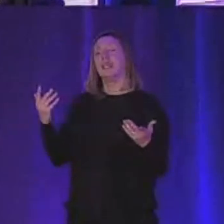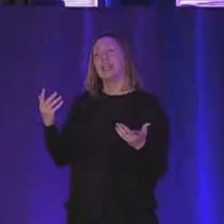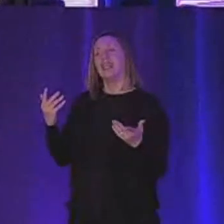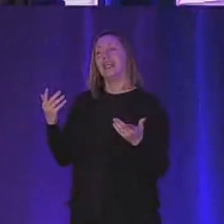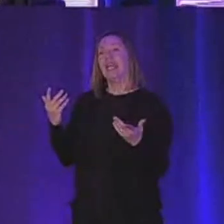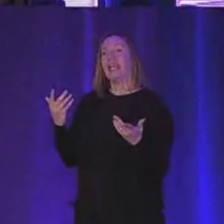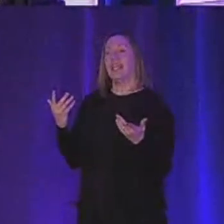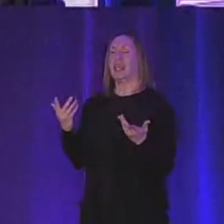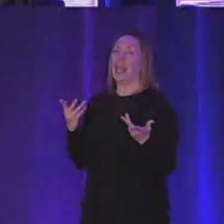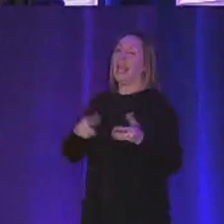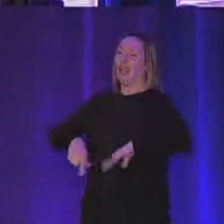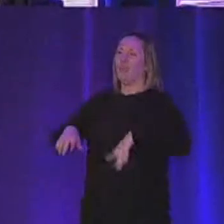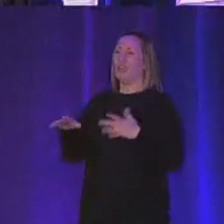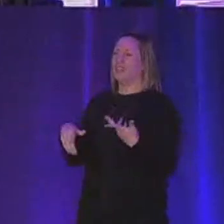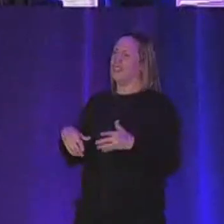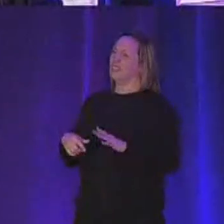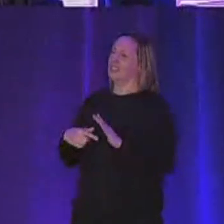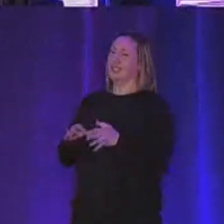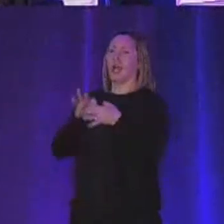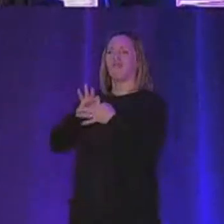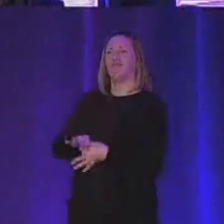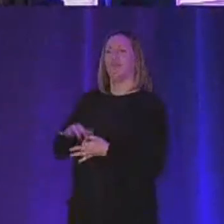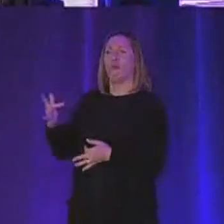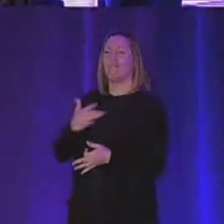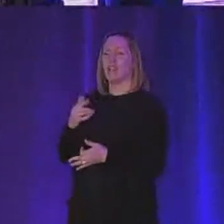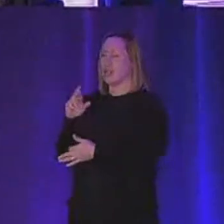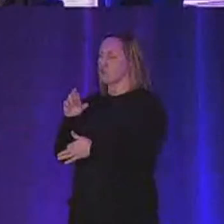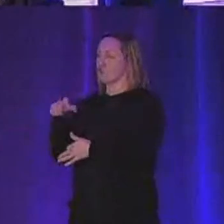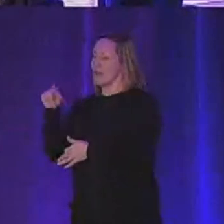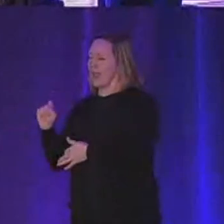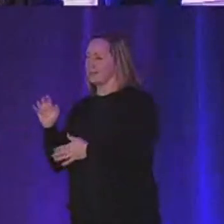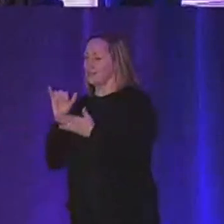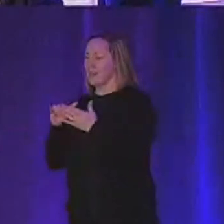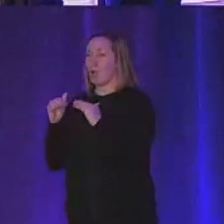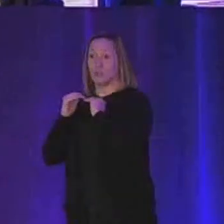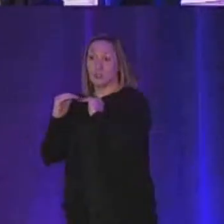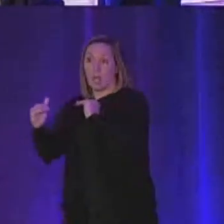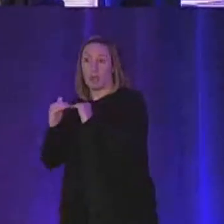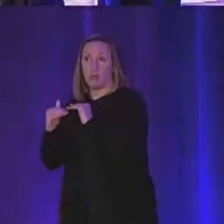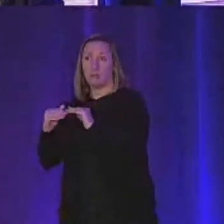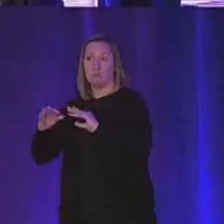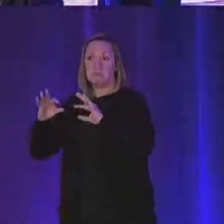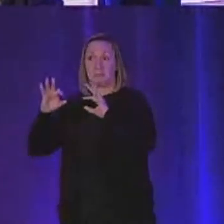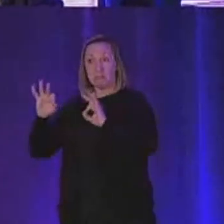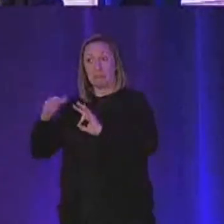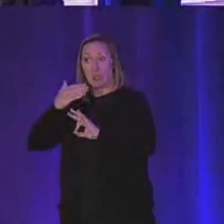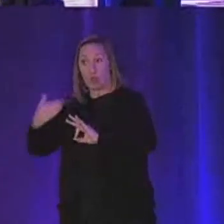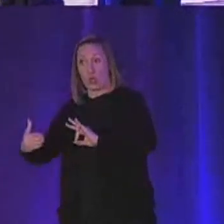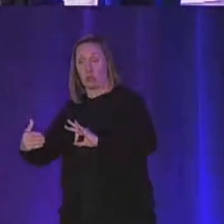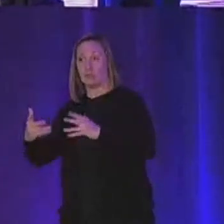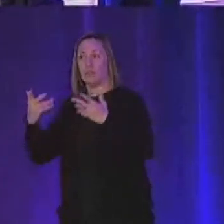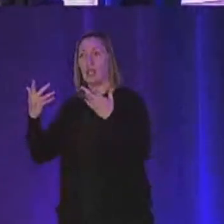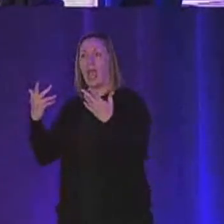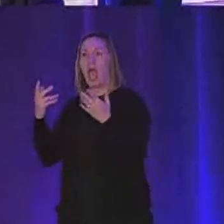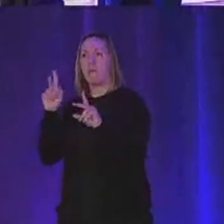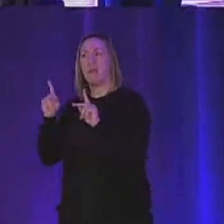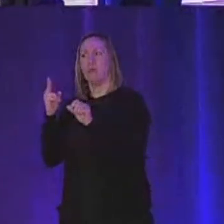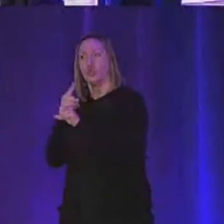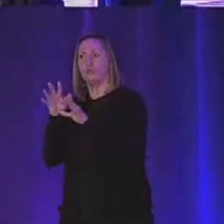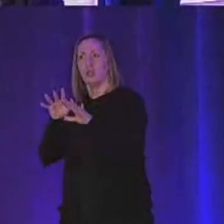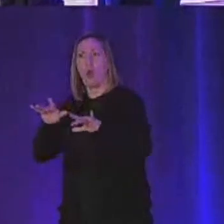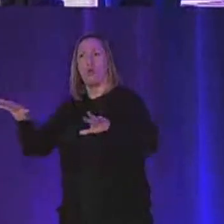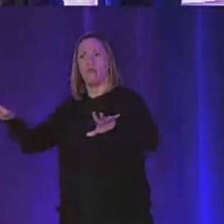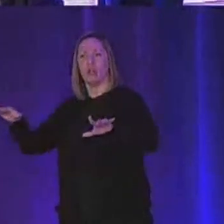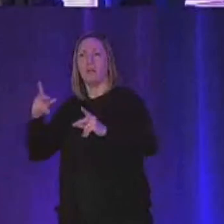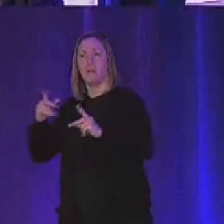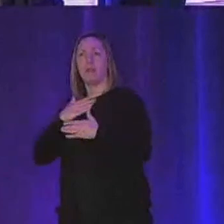It speaks to a feeling where React is this thing that's now stable and good, and it's used everywhere. It's appreciable, but also